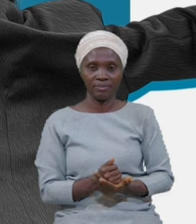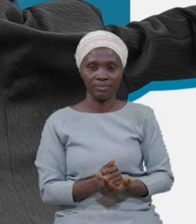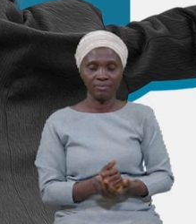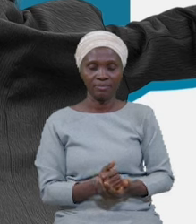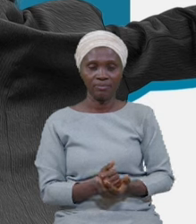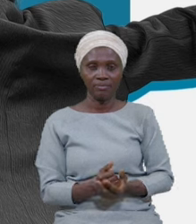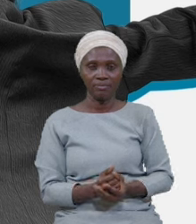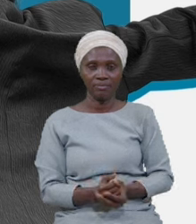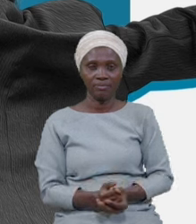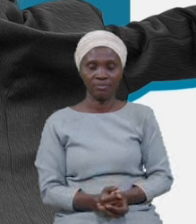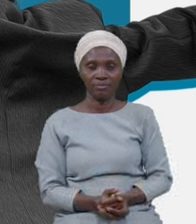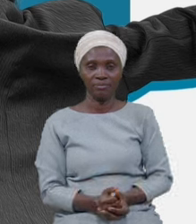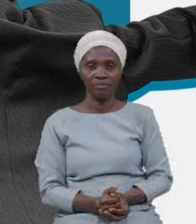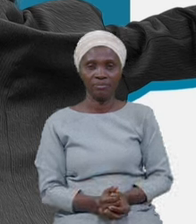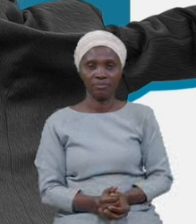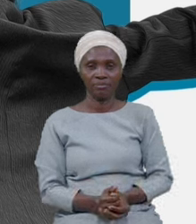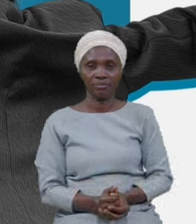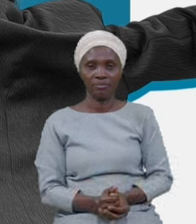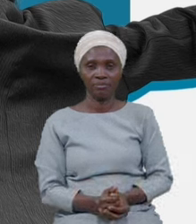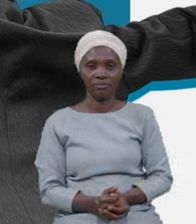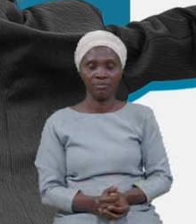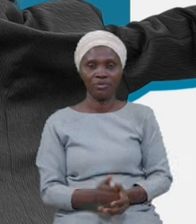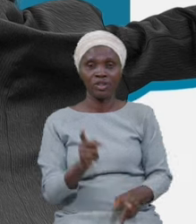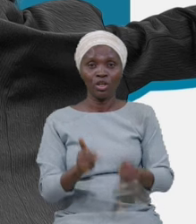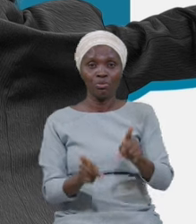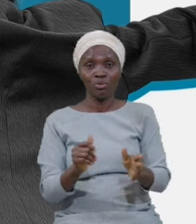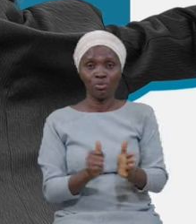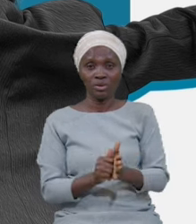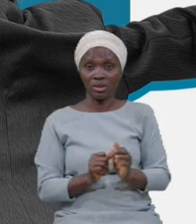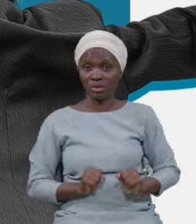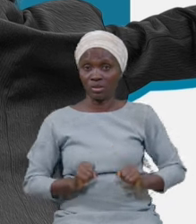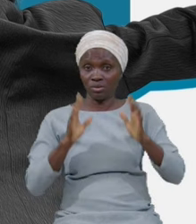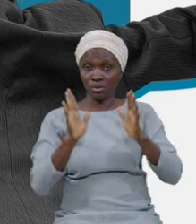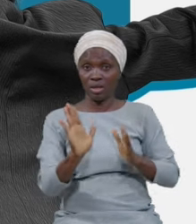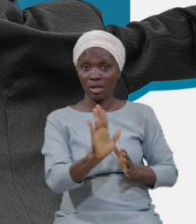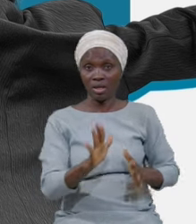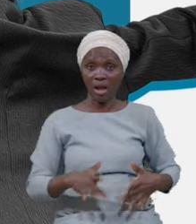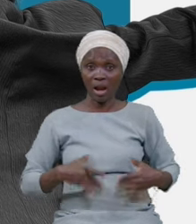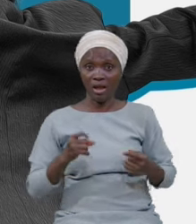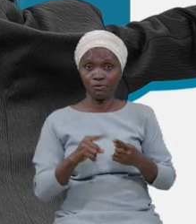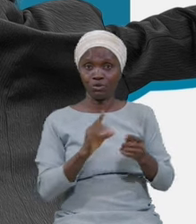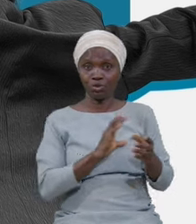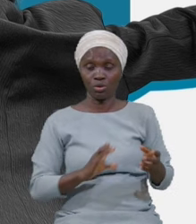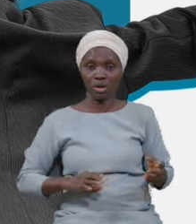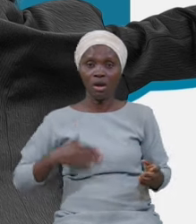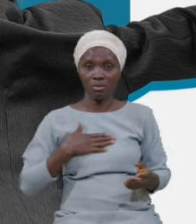Those who gave their life to Christ, please keep standing. All counselors, please get to them